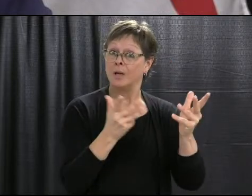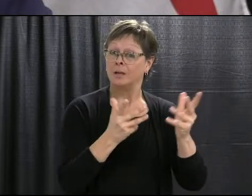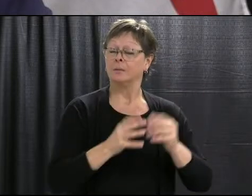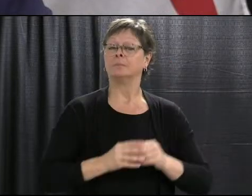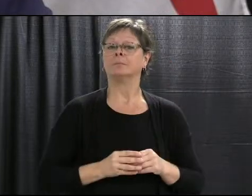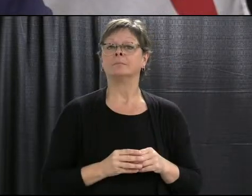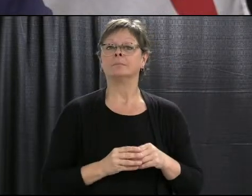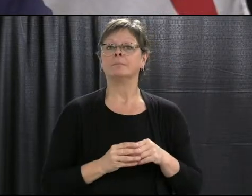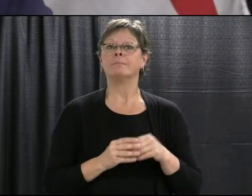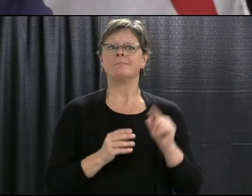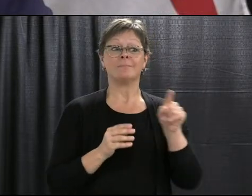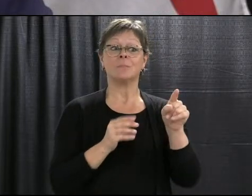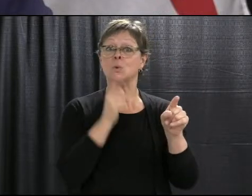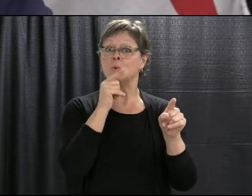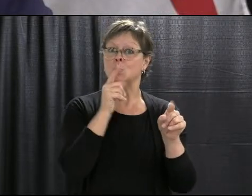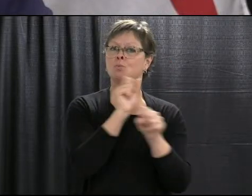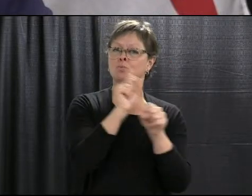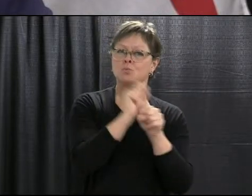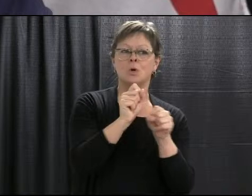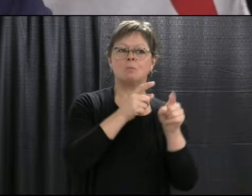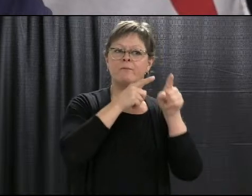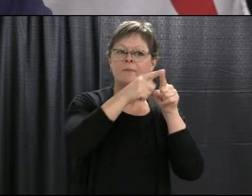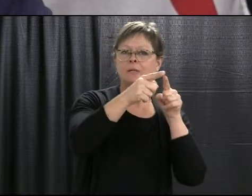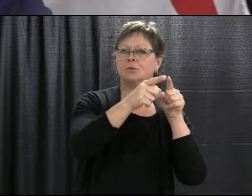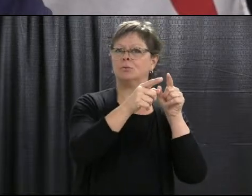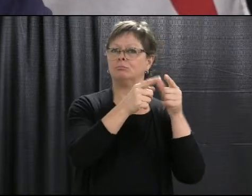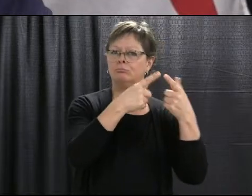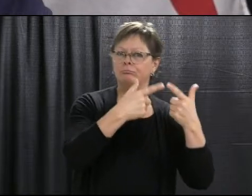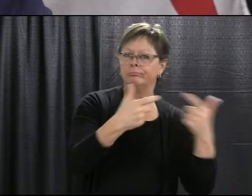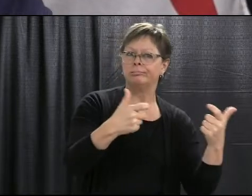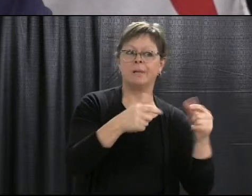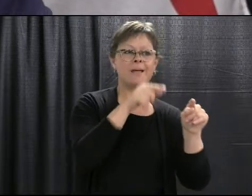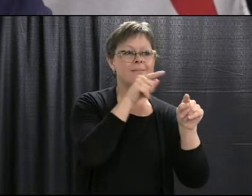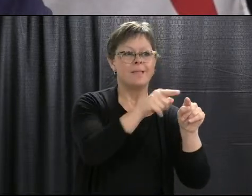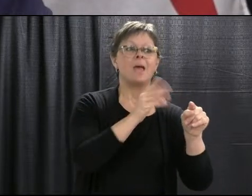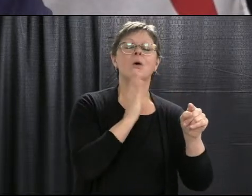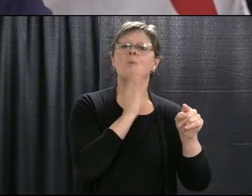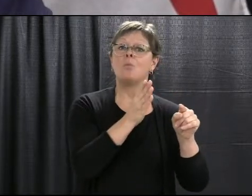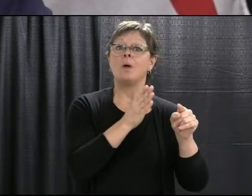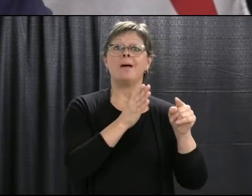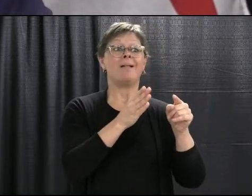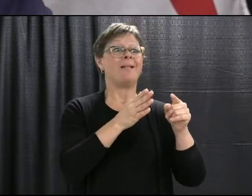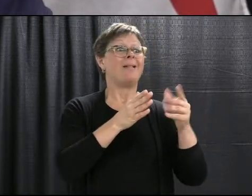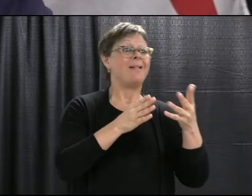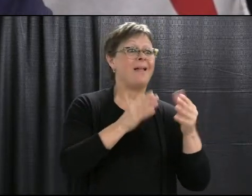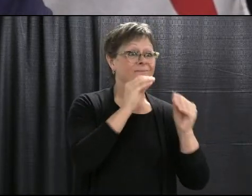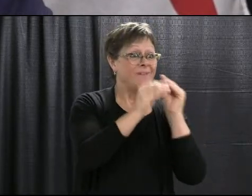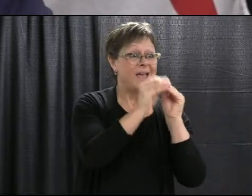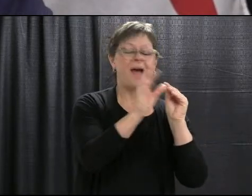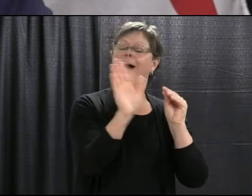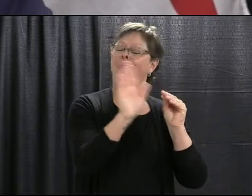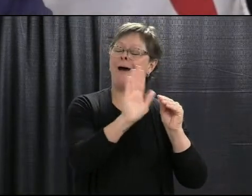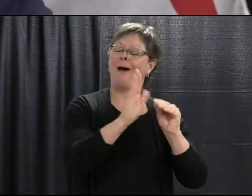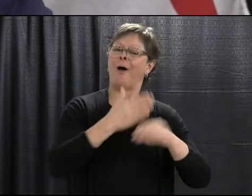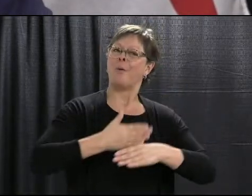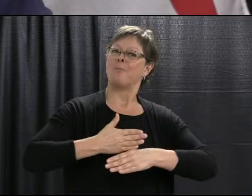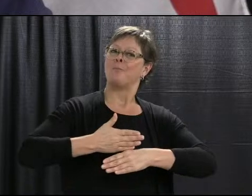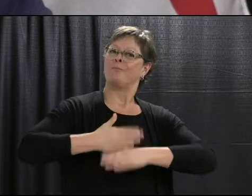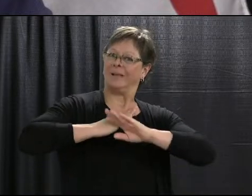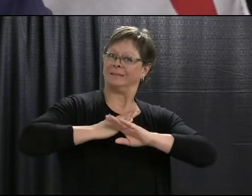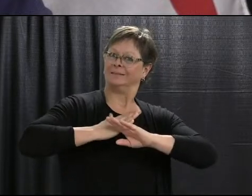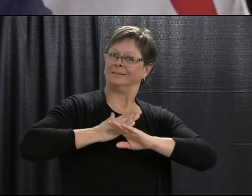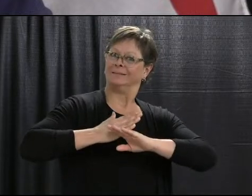the professionals delivering care to try and improve the prevention of coronary